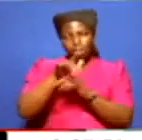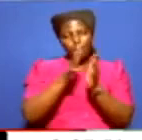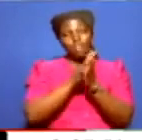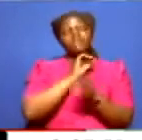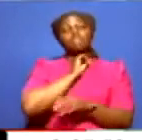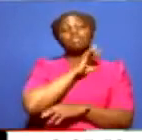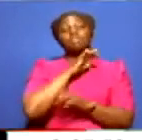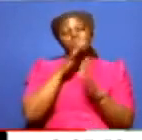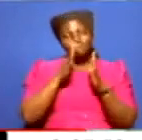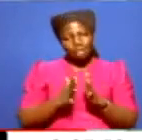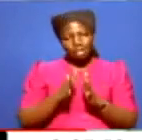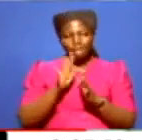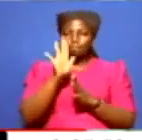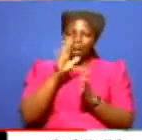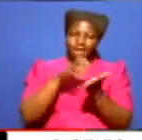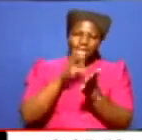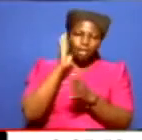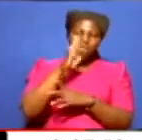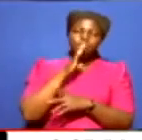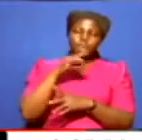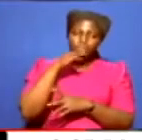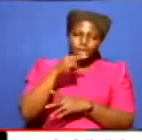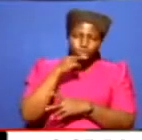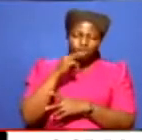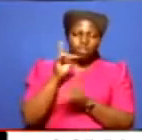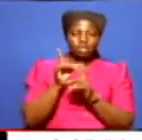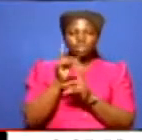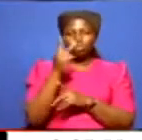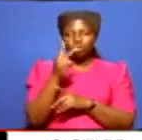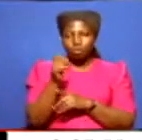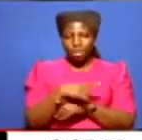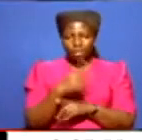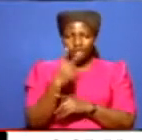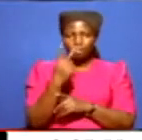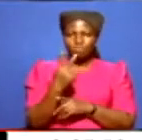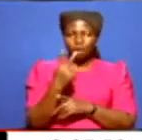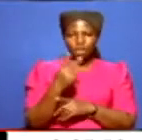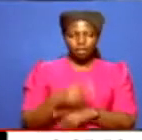2nd of February. Sarafina Robi for Prime Edition.